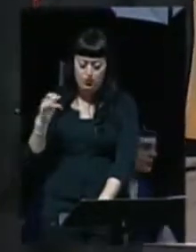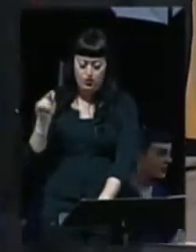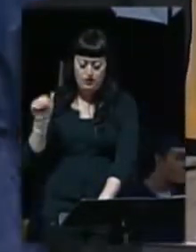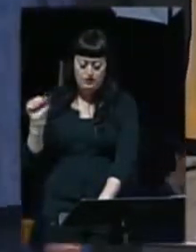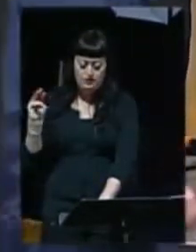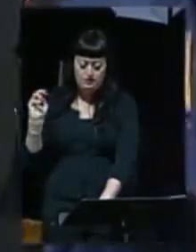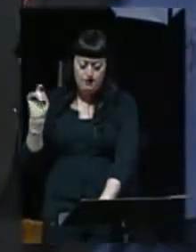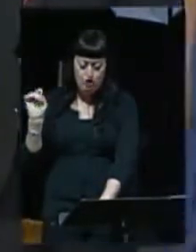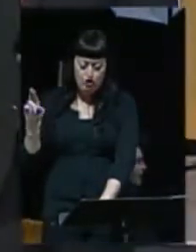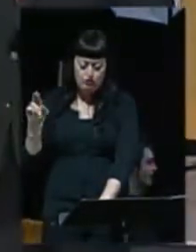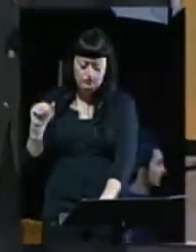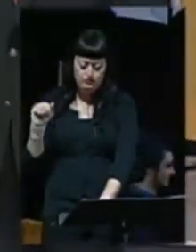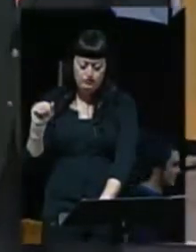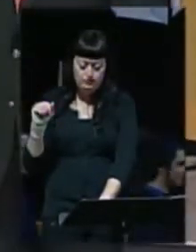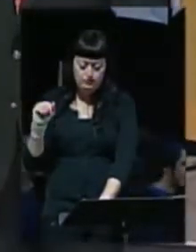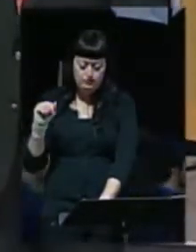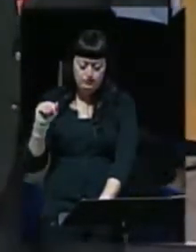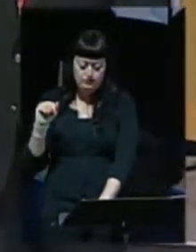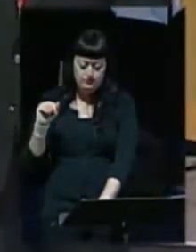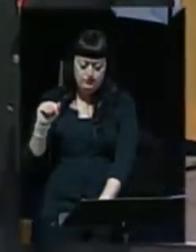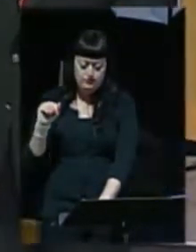Nicholas Miller.